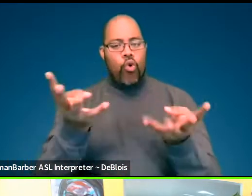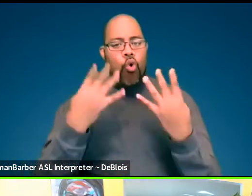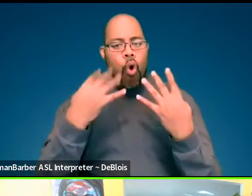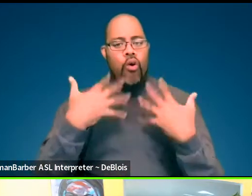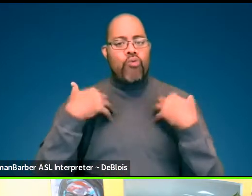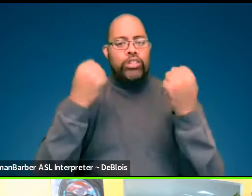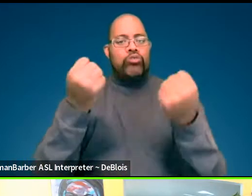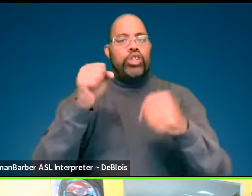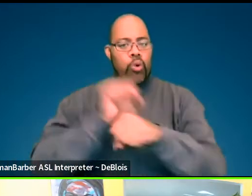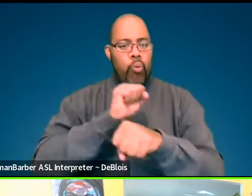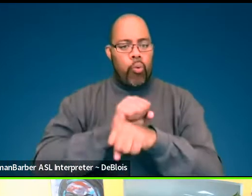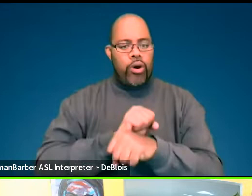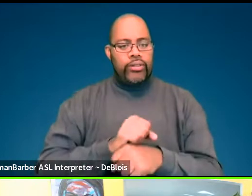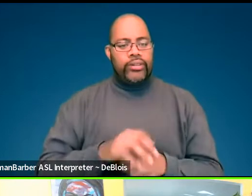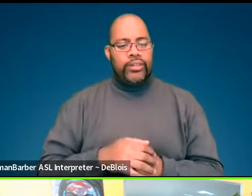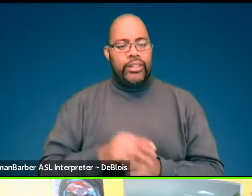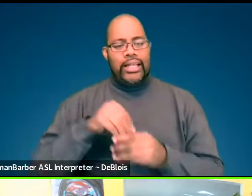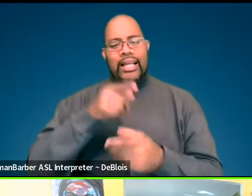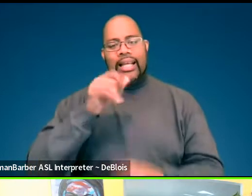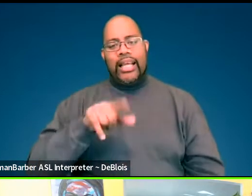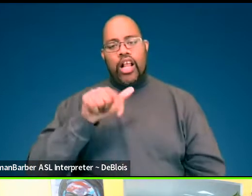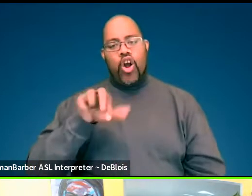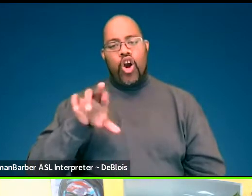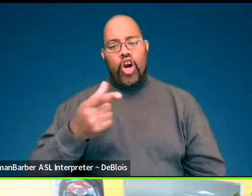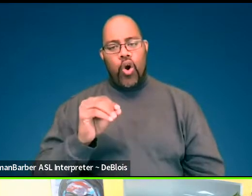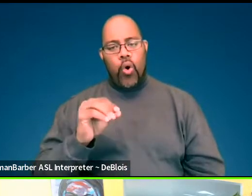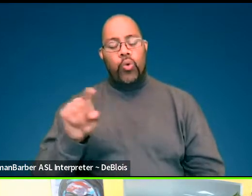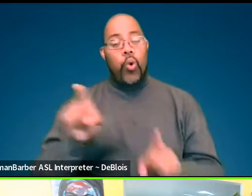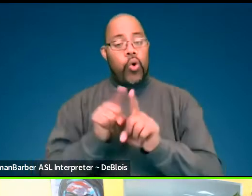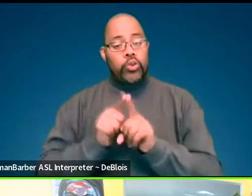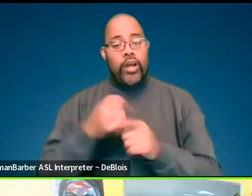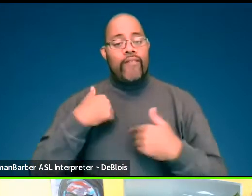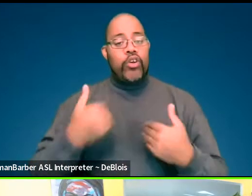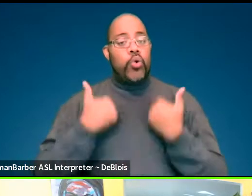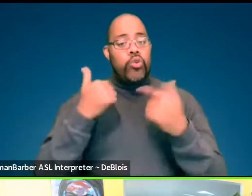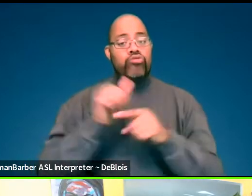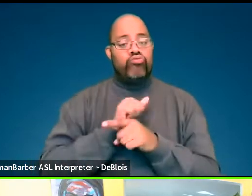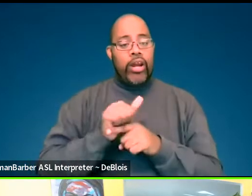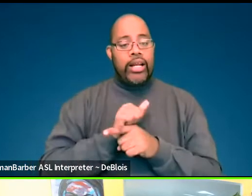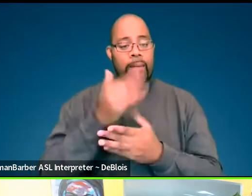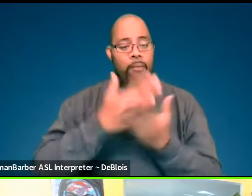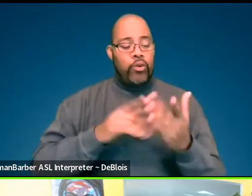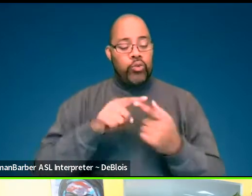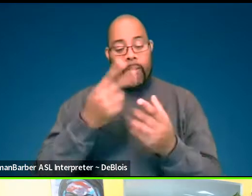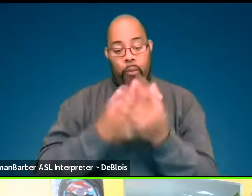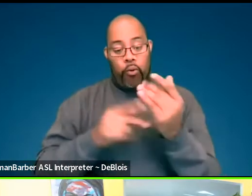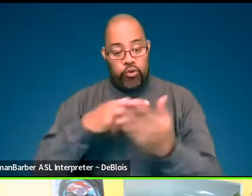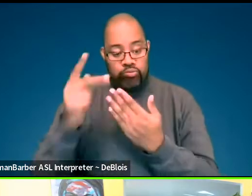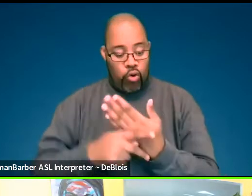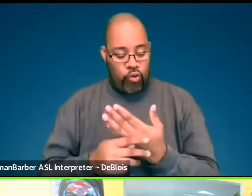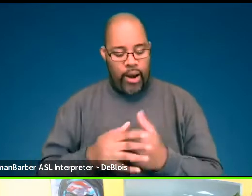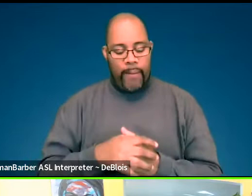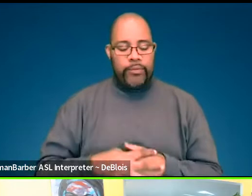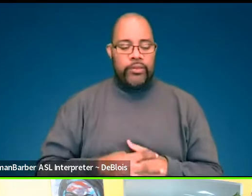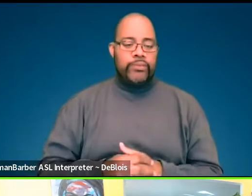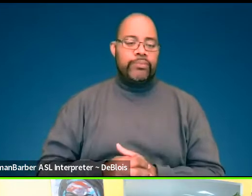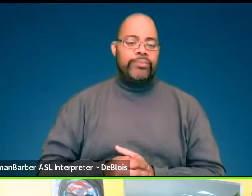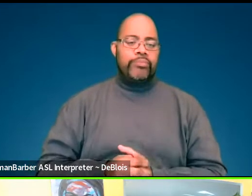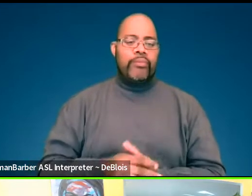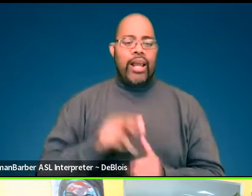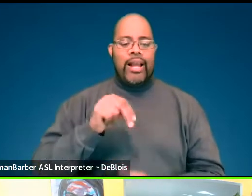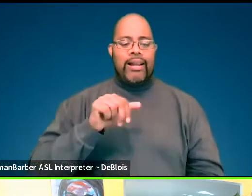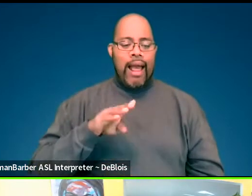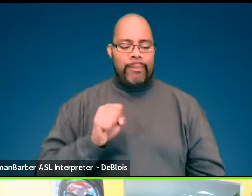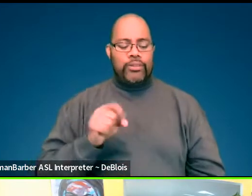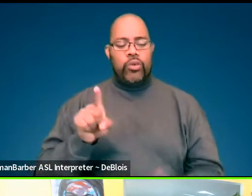down in Key Largo as well. There's also the youth training components to both of those programs. And NABS